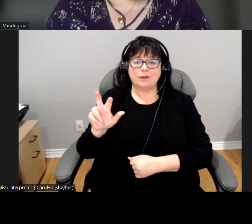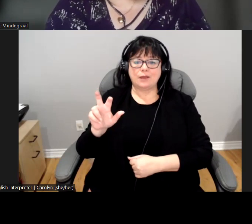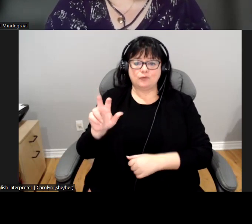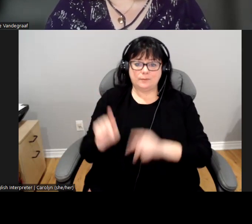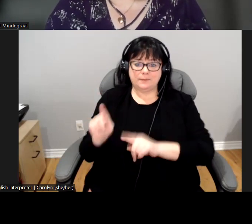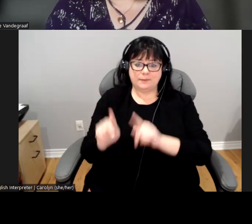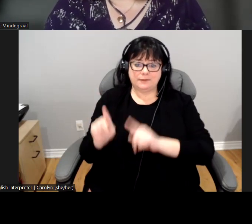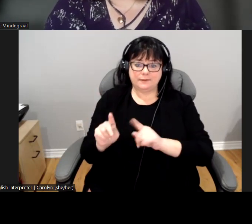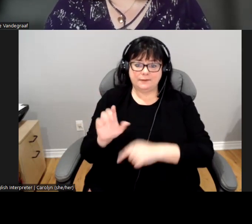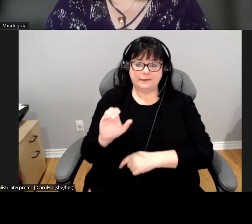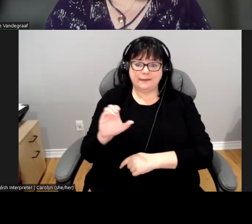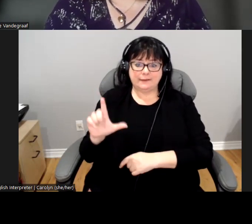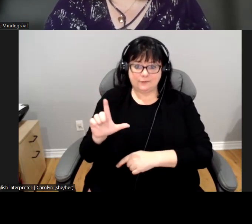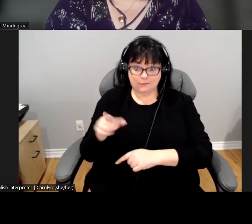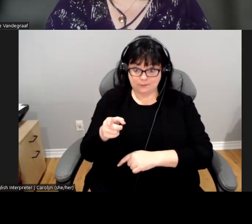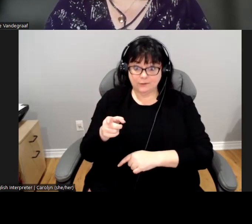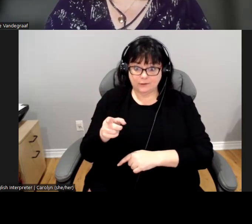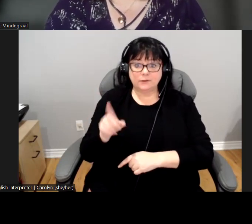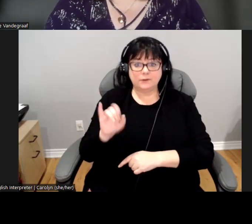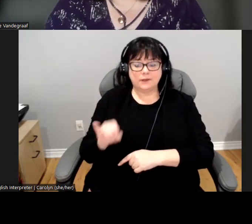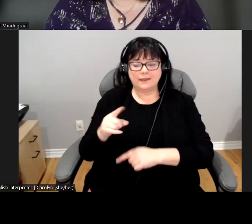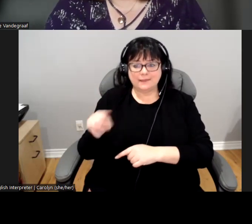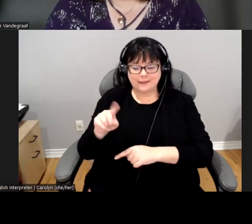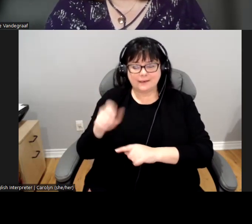I refer? So next slide.